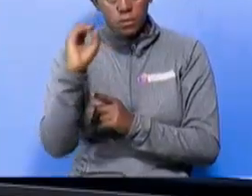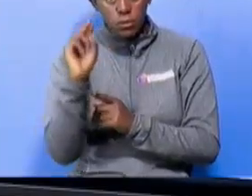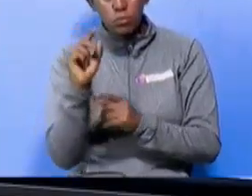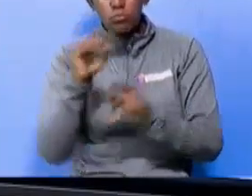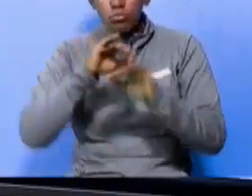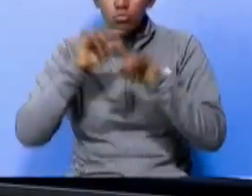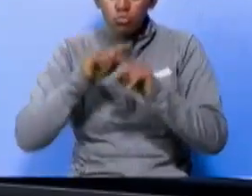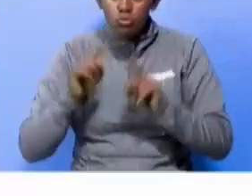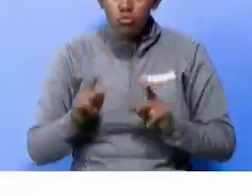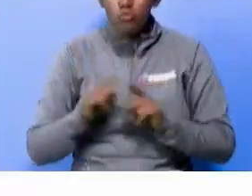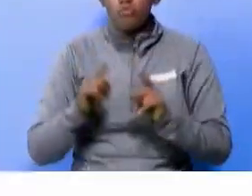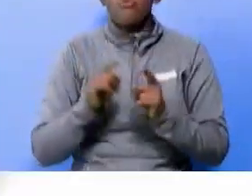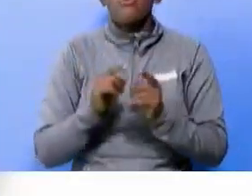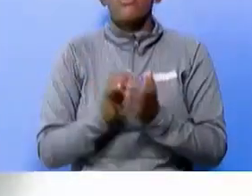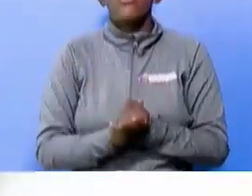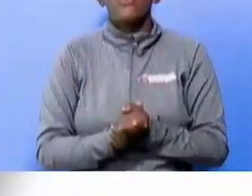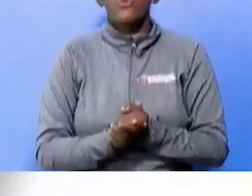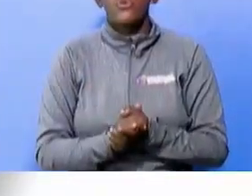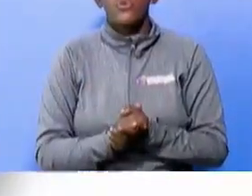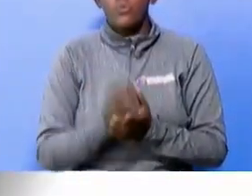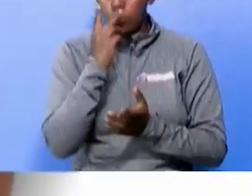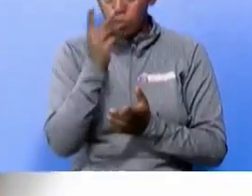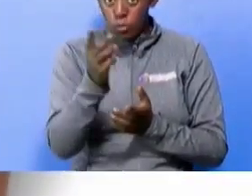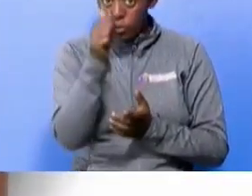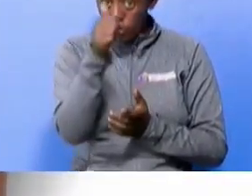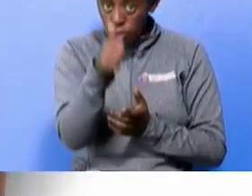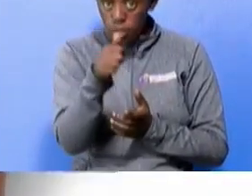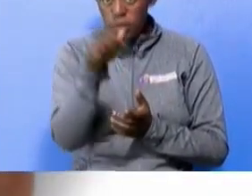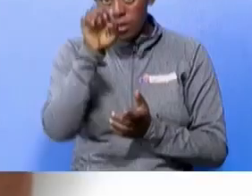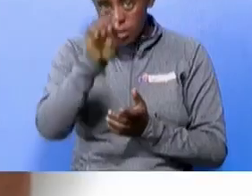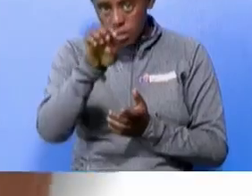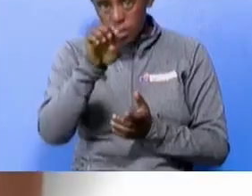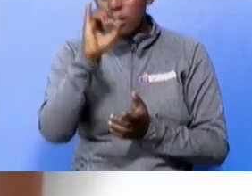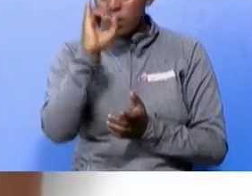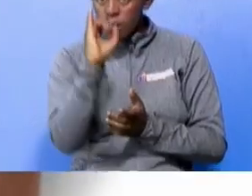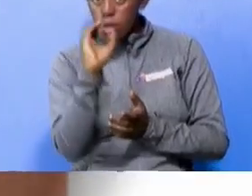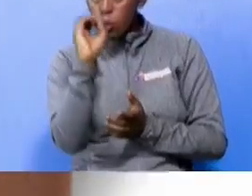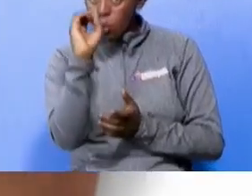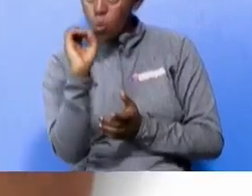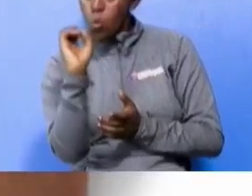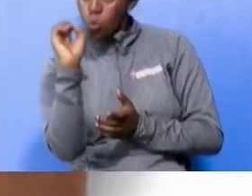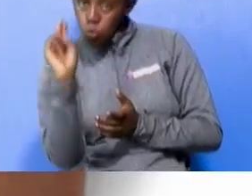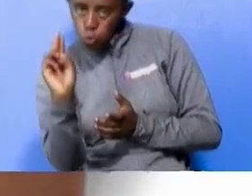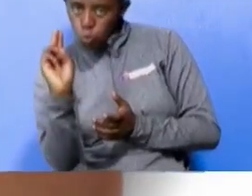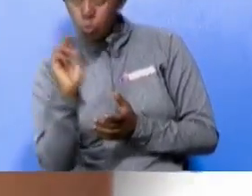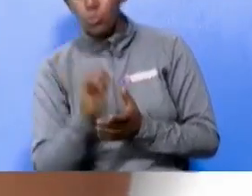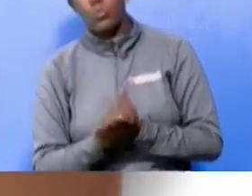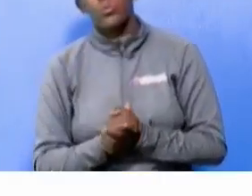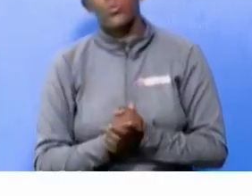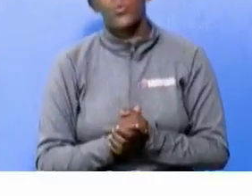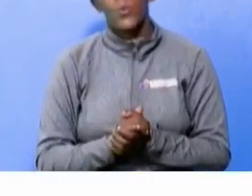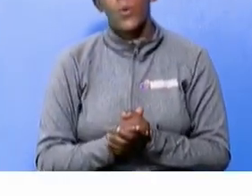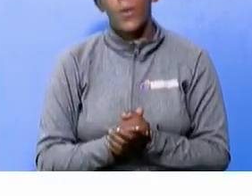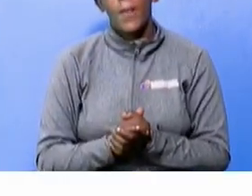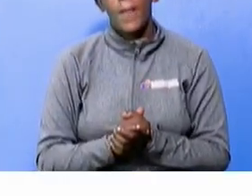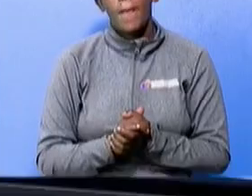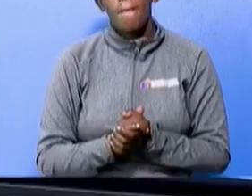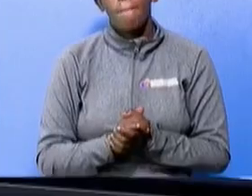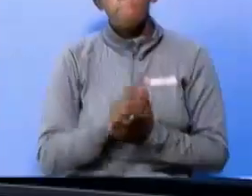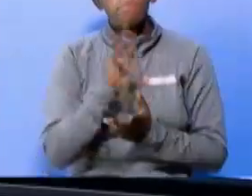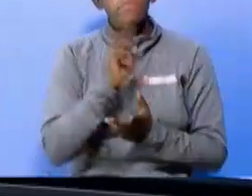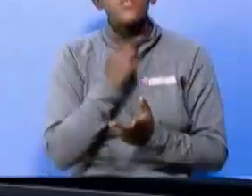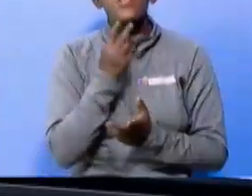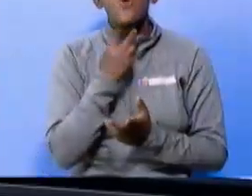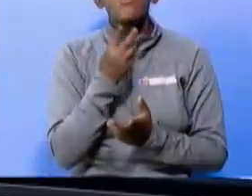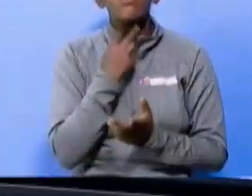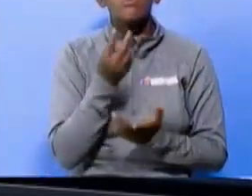vowel letters. Yeah. See? E, I, O, U. Sounds. These